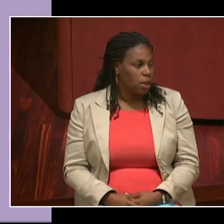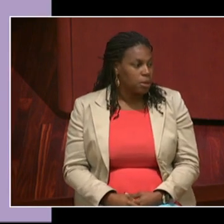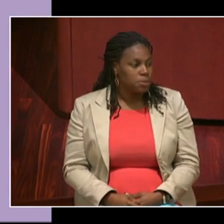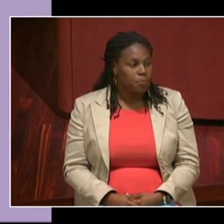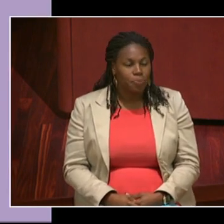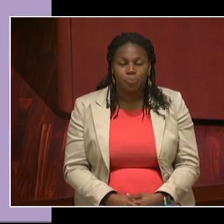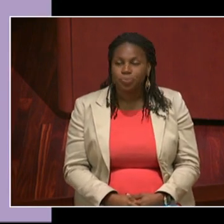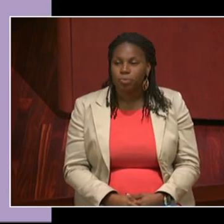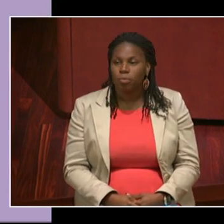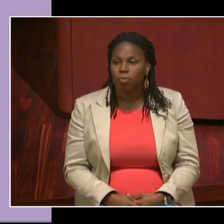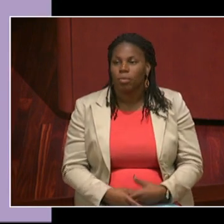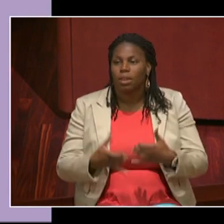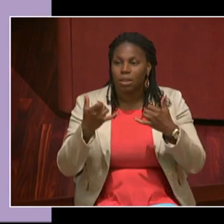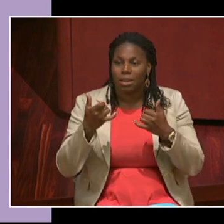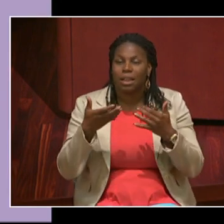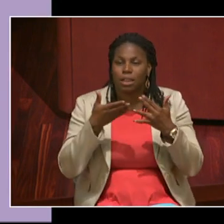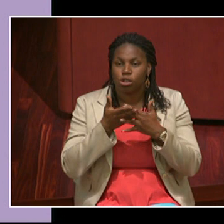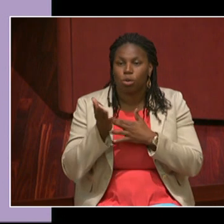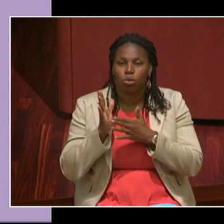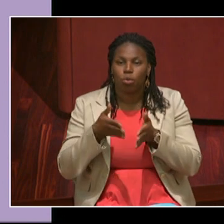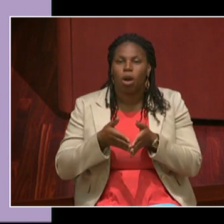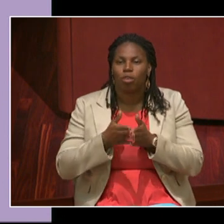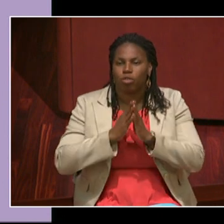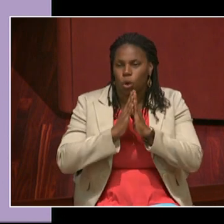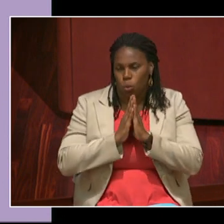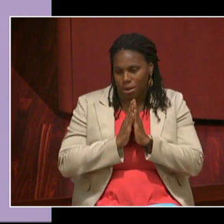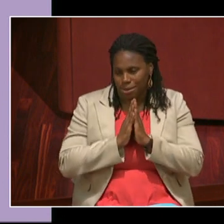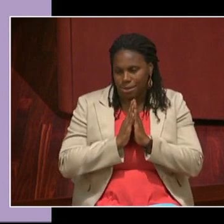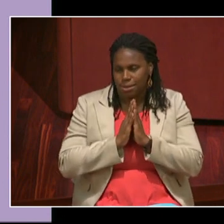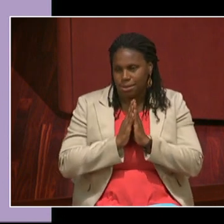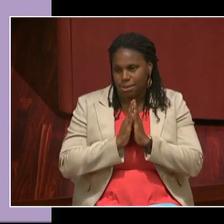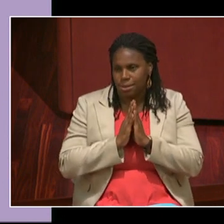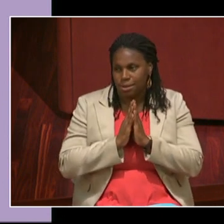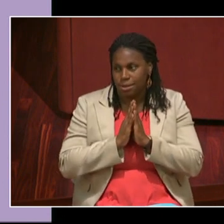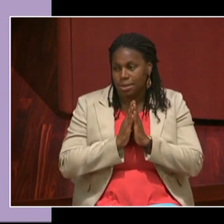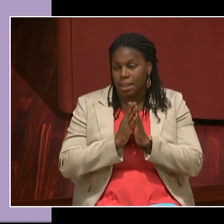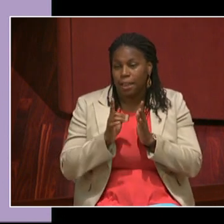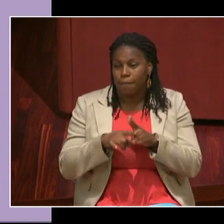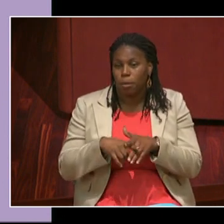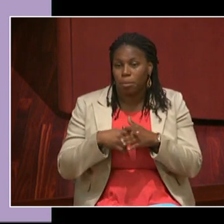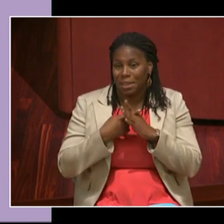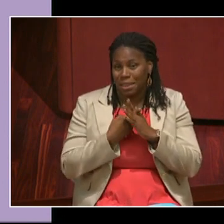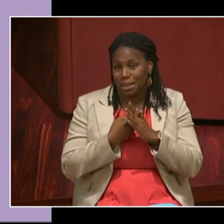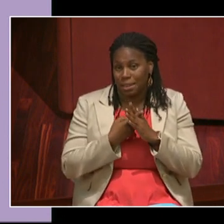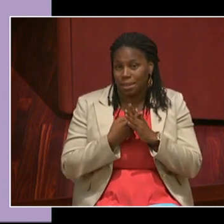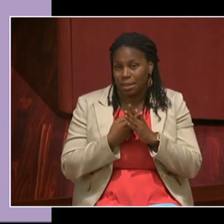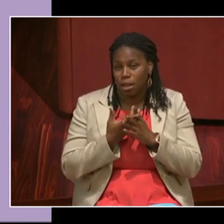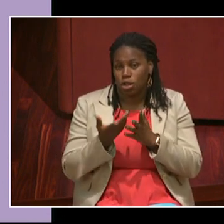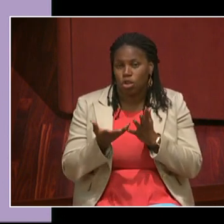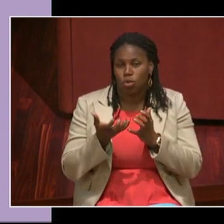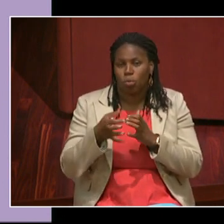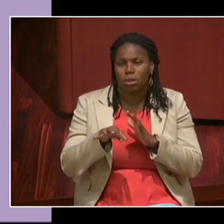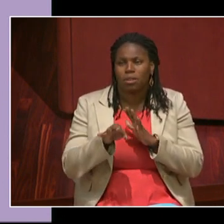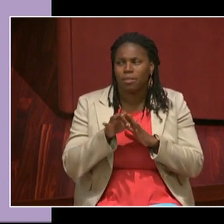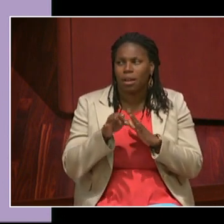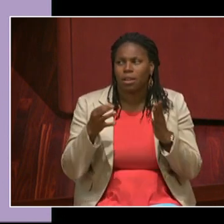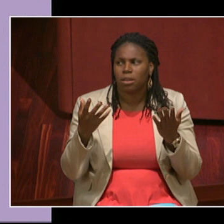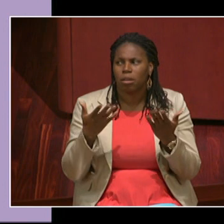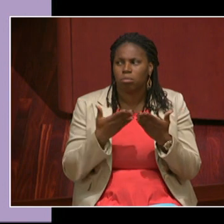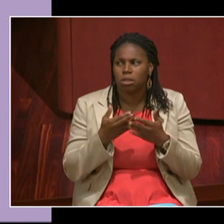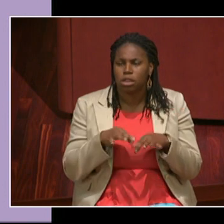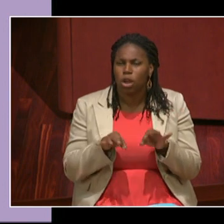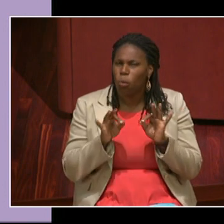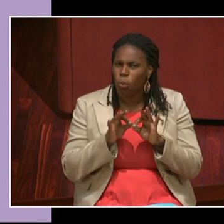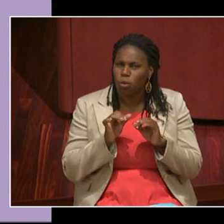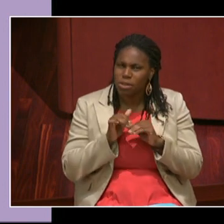So let's walk through a request. If you were beginning from scratch and wanted to find out if there was something worth sending an